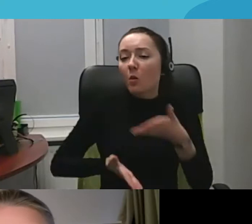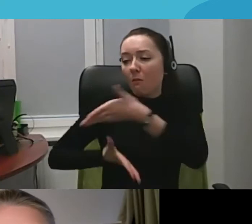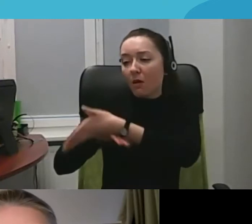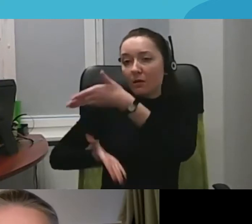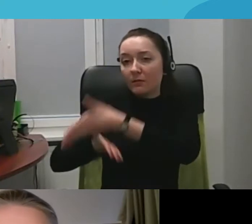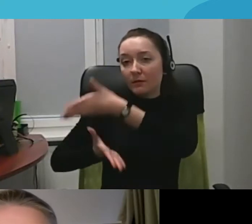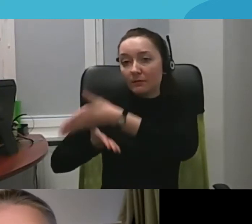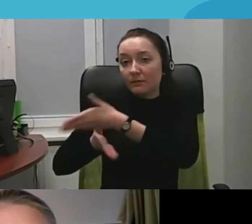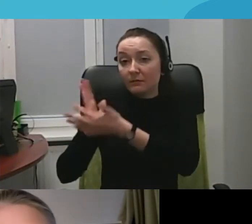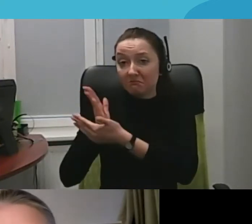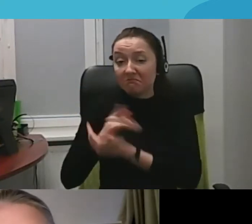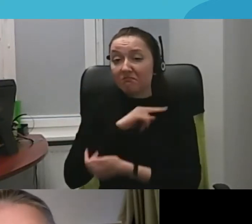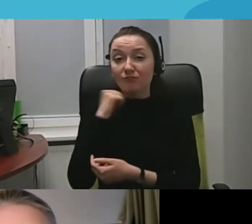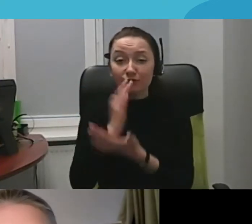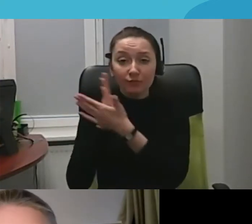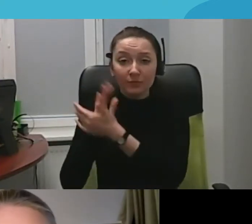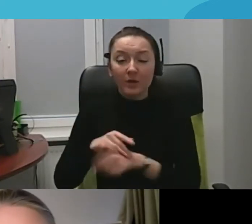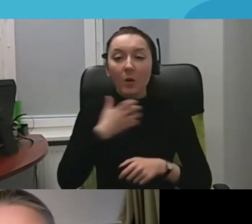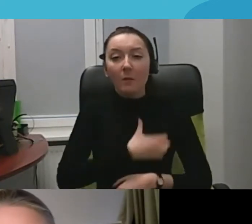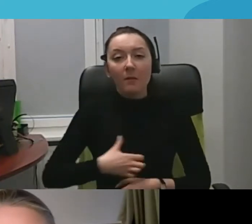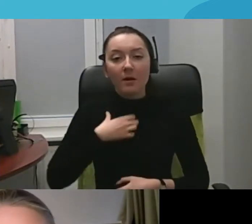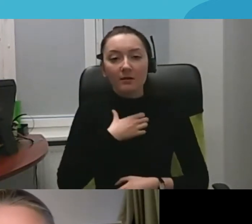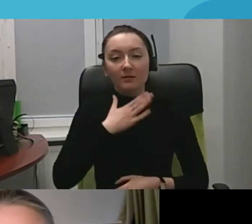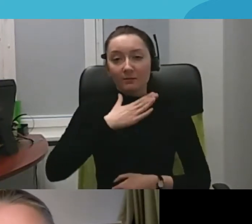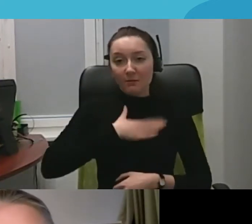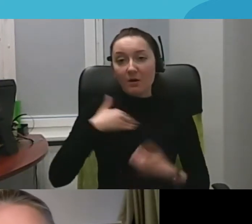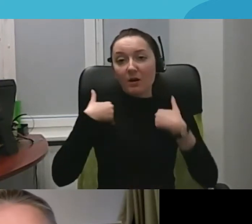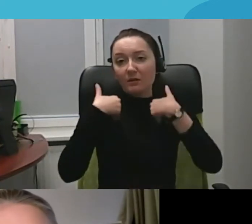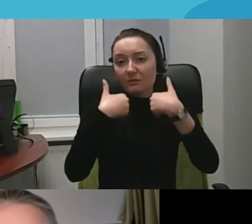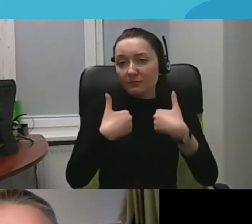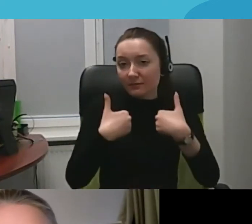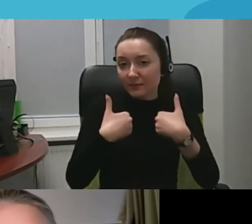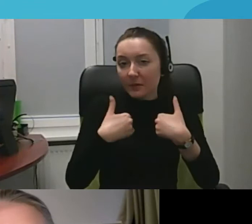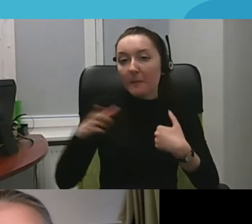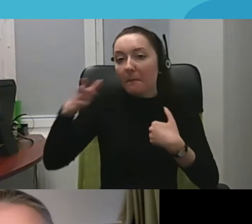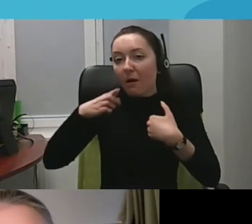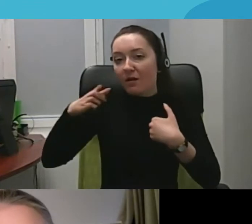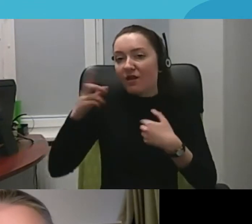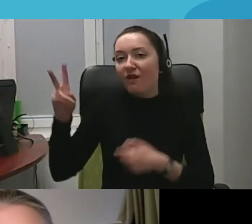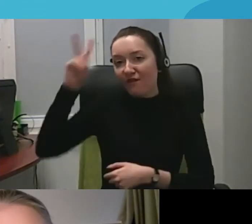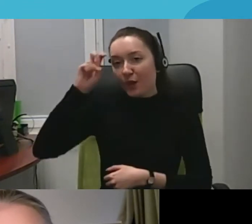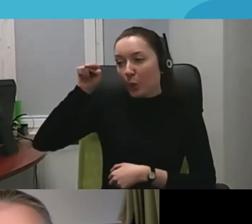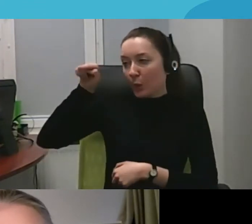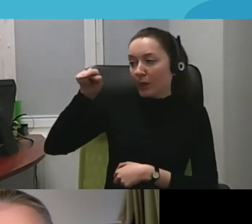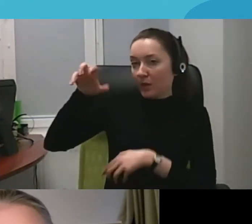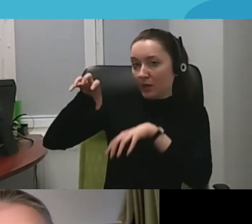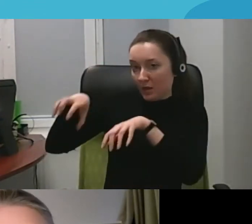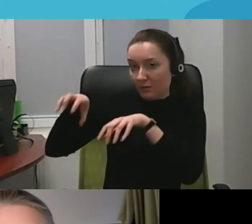Yet the main addressee of my recommendations is the government of Belarus, which unfortunately continues its policy